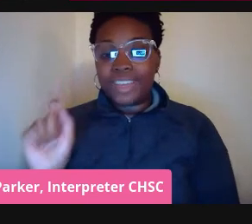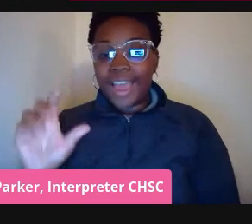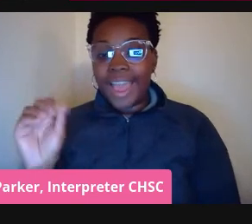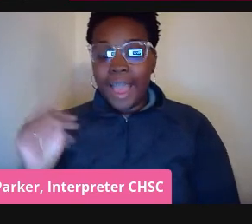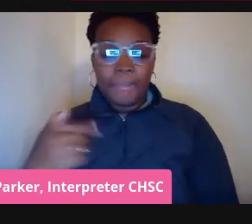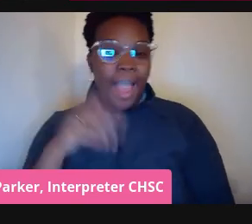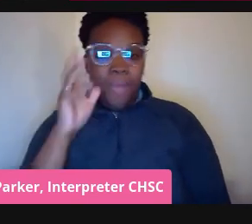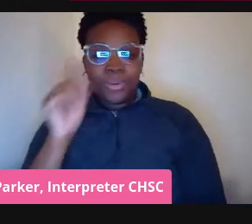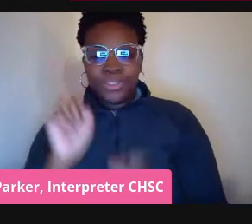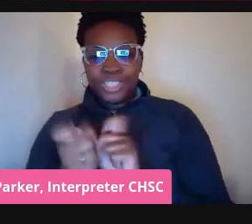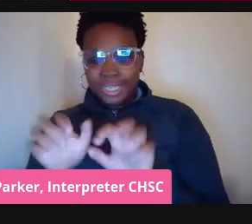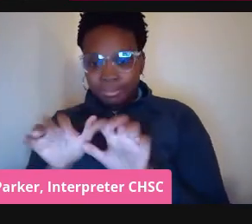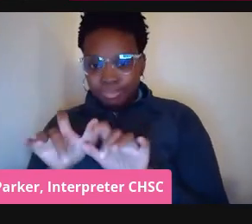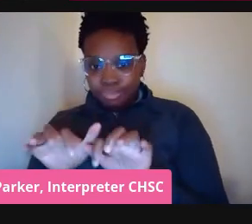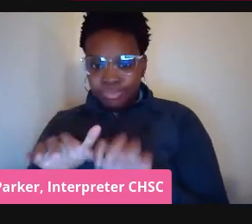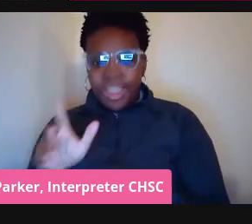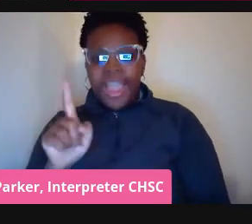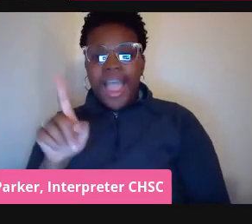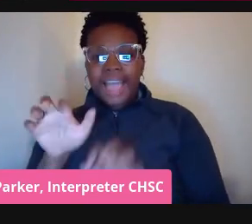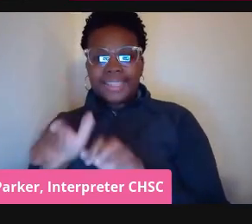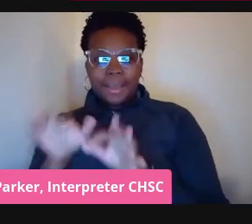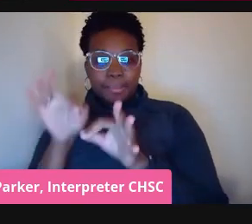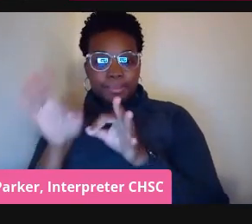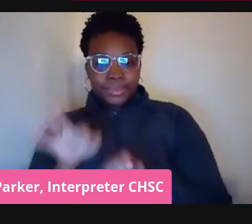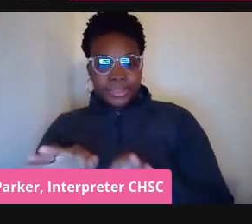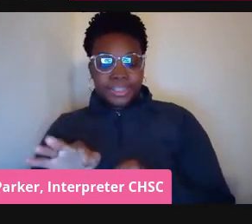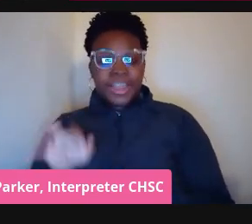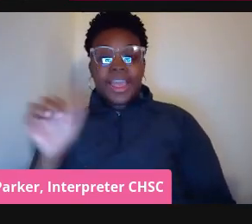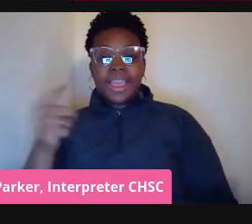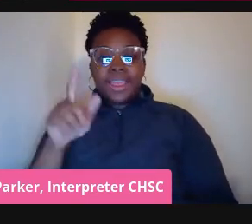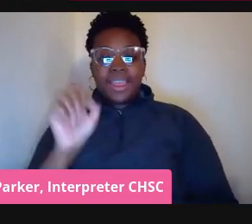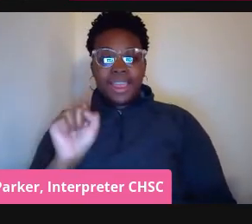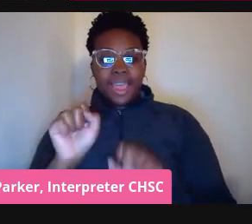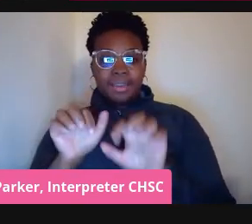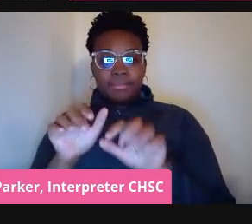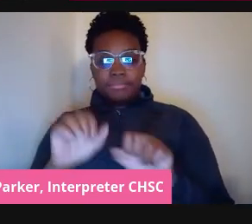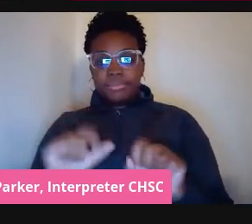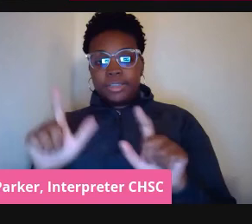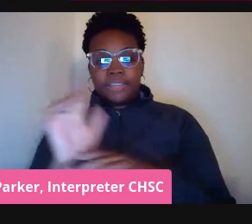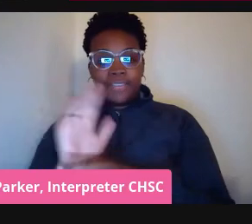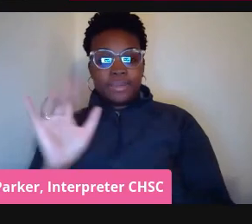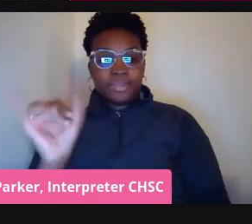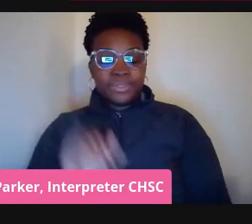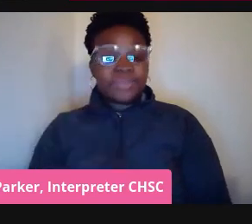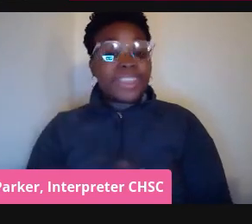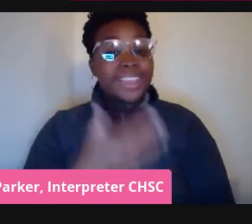We'll add it into the description so everybody can link to your film too. Thank you so much. And yeah, thank you for that, Mallory.